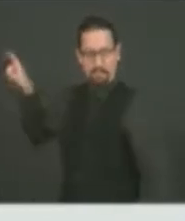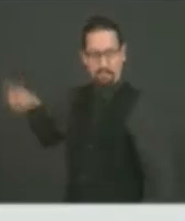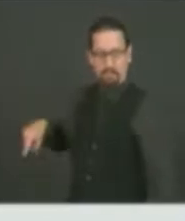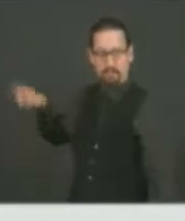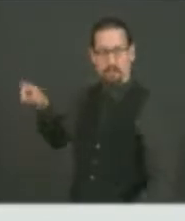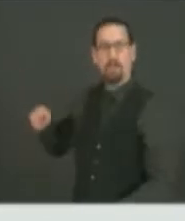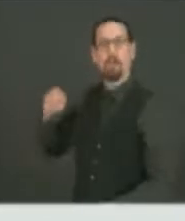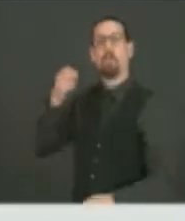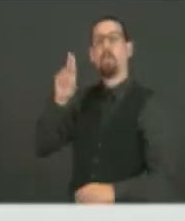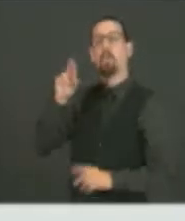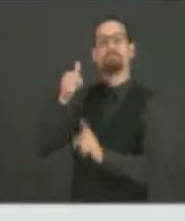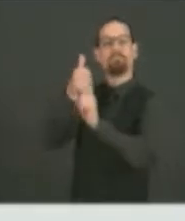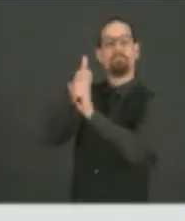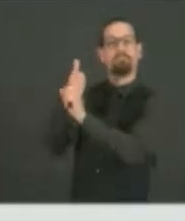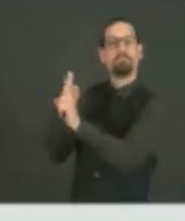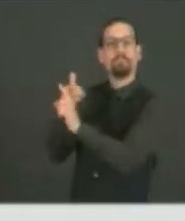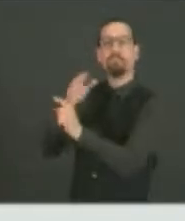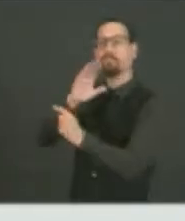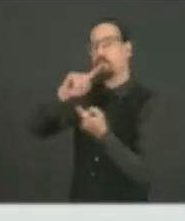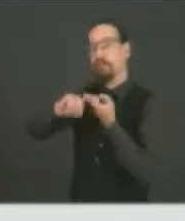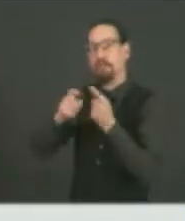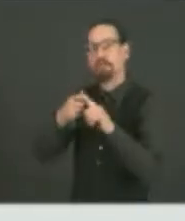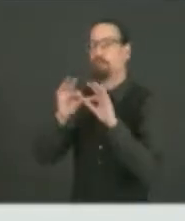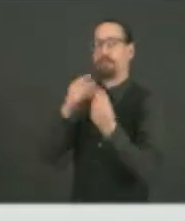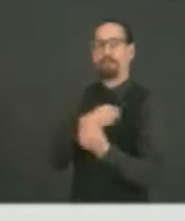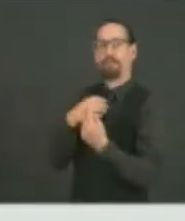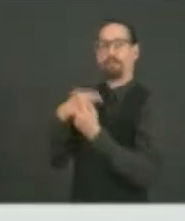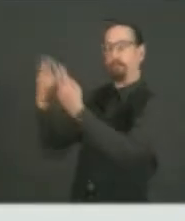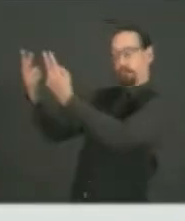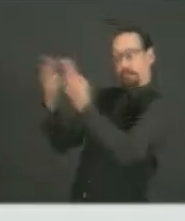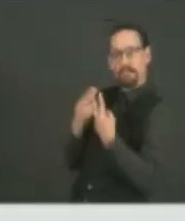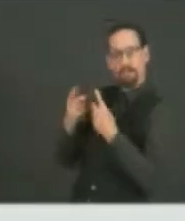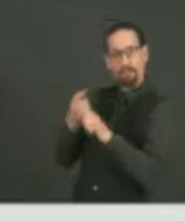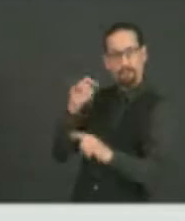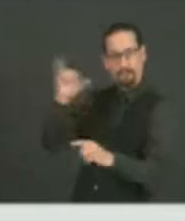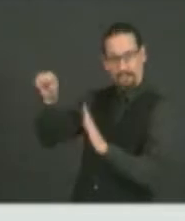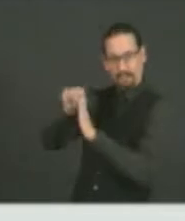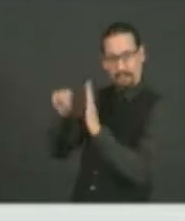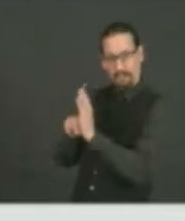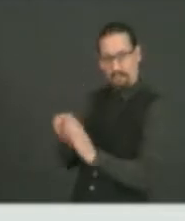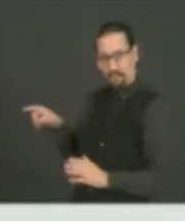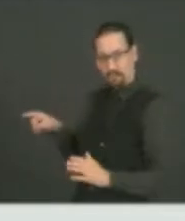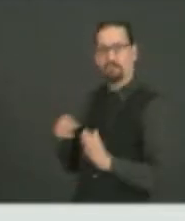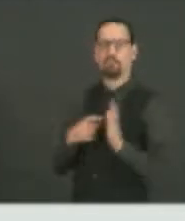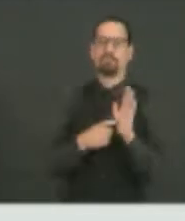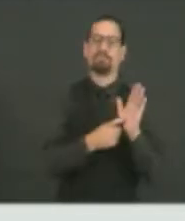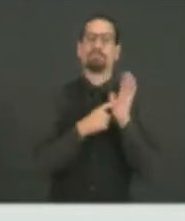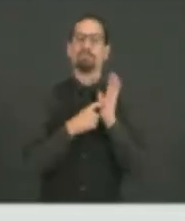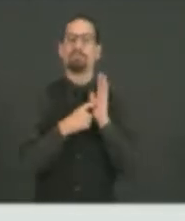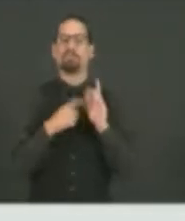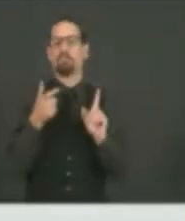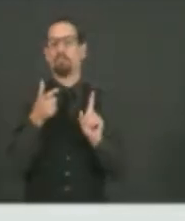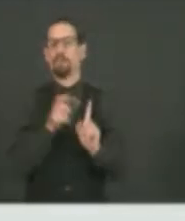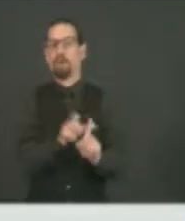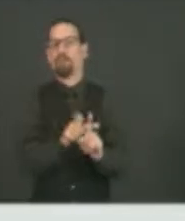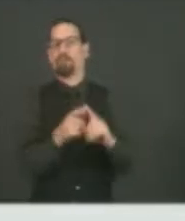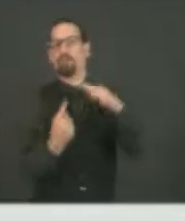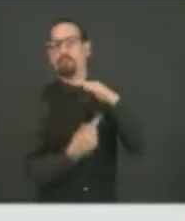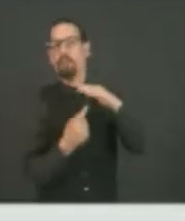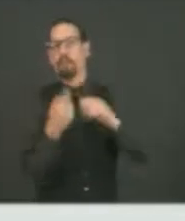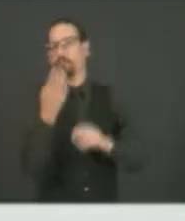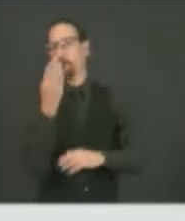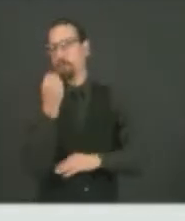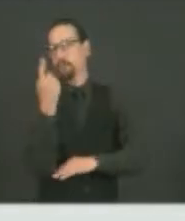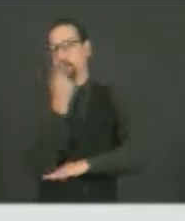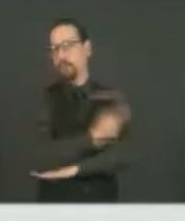prove with a test that you have tested negative. Also, if you're a Rhode Islander who's gone to one of